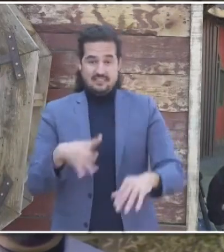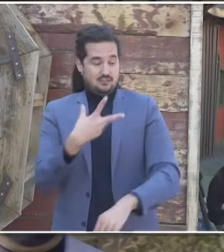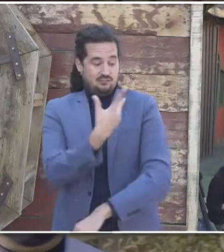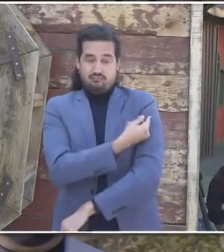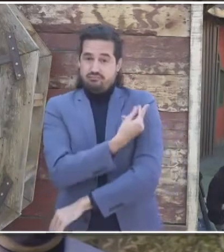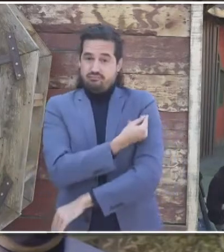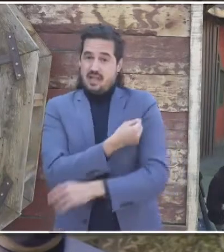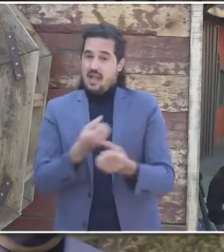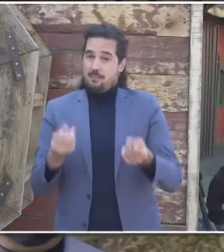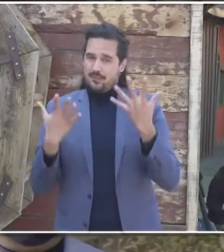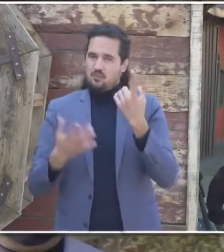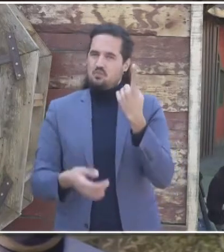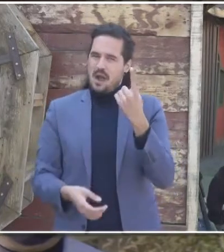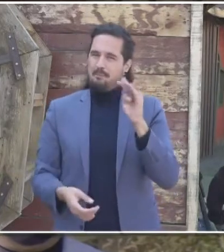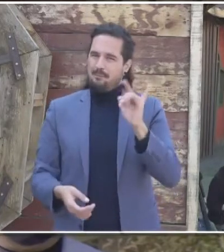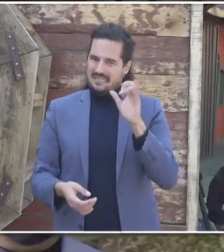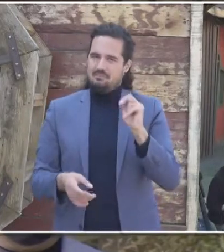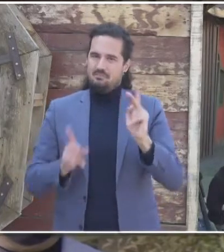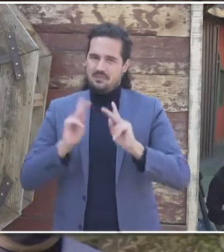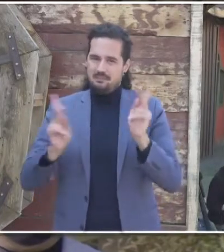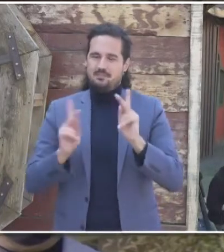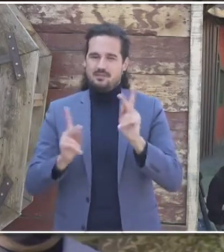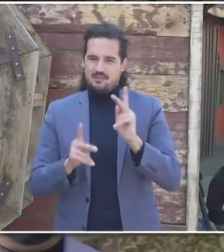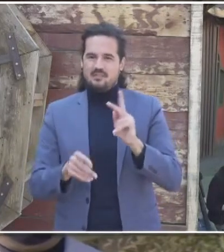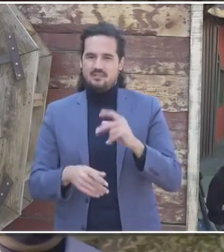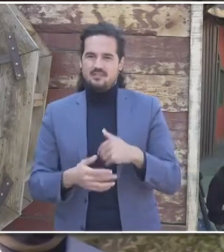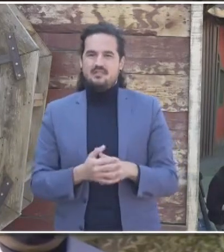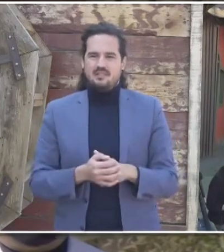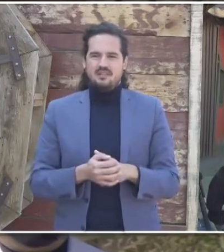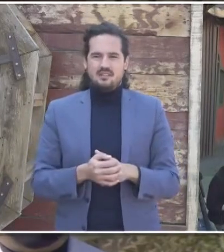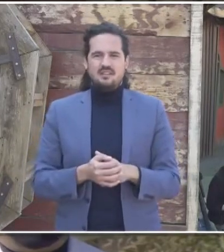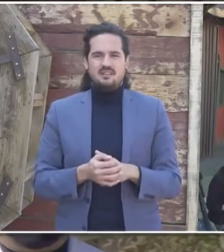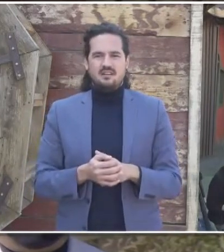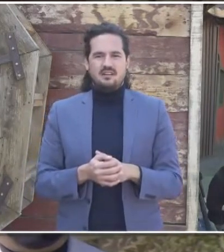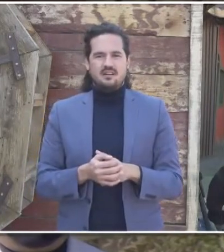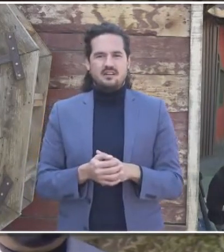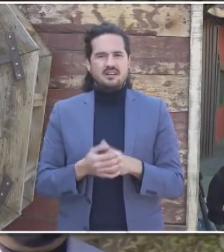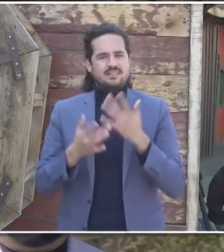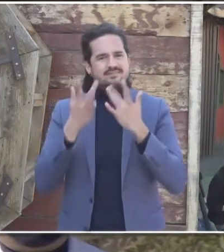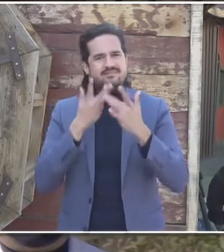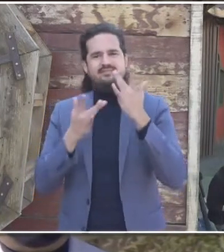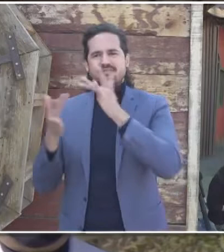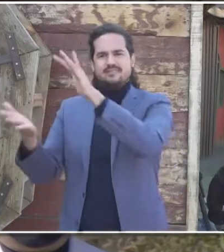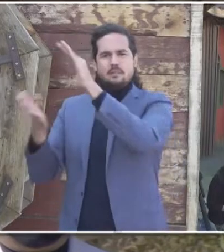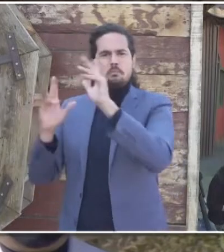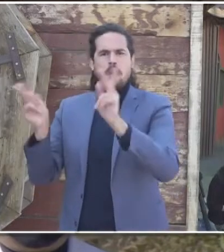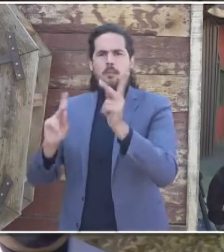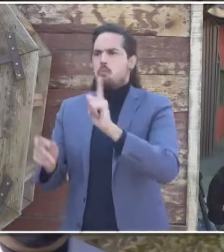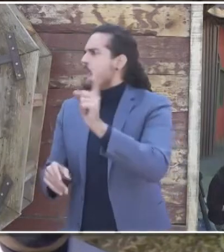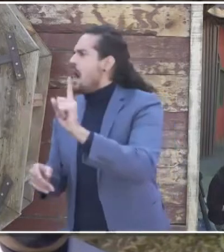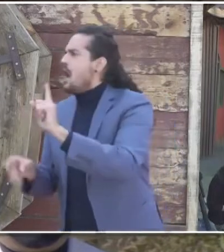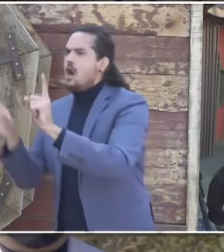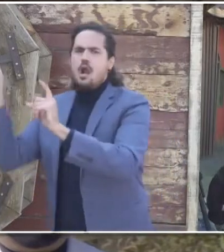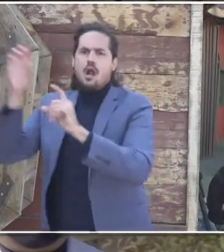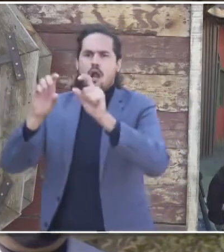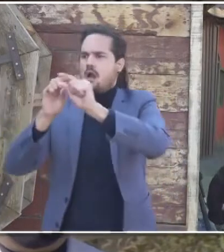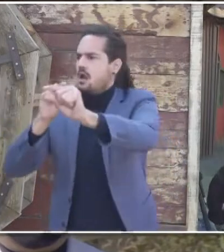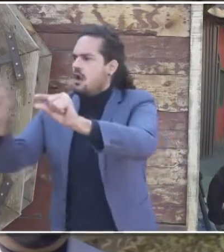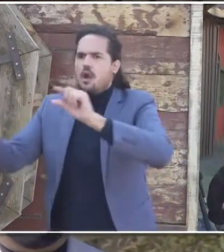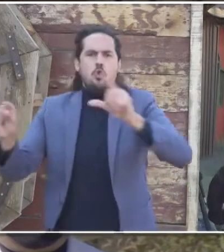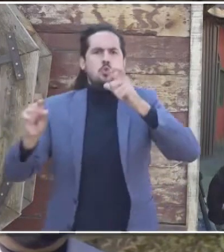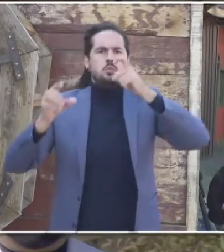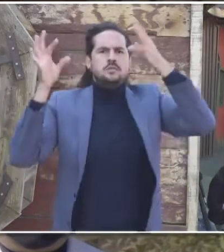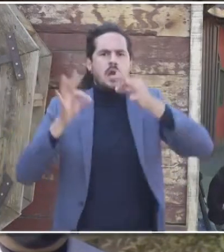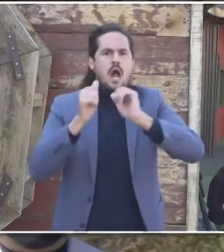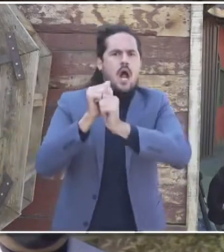the state sending the vaccines? We're sending them everywhere they're out. The state doesn't hold one vaccine. There's not a